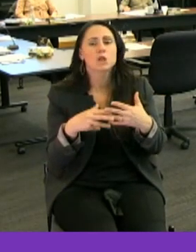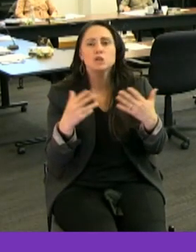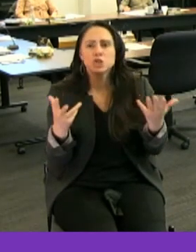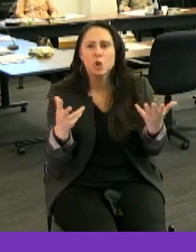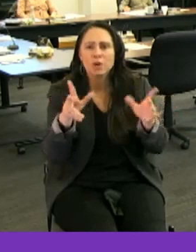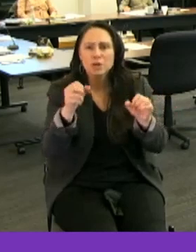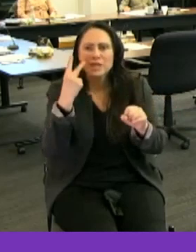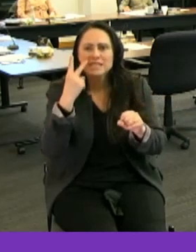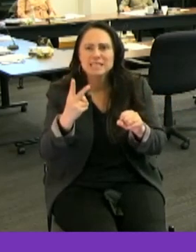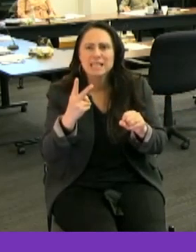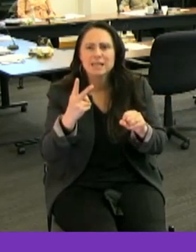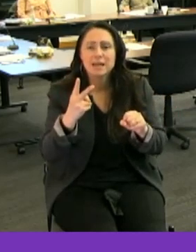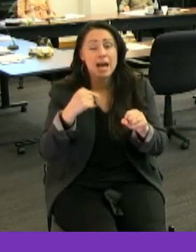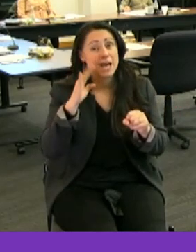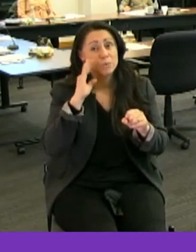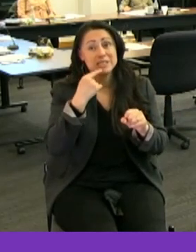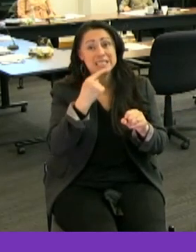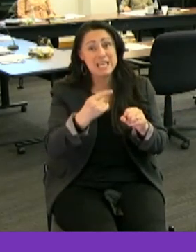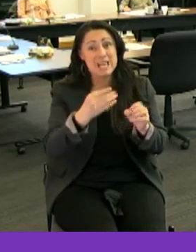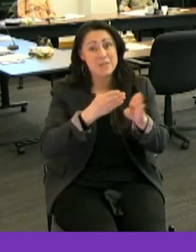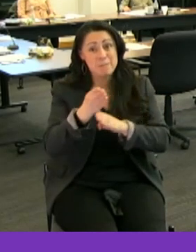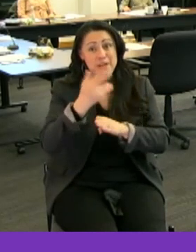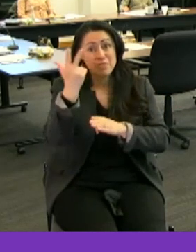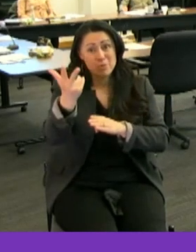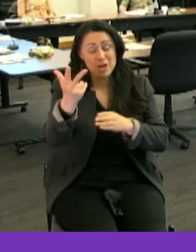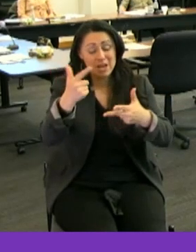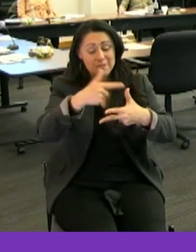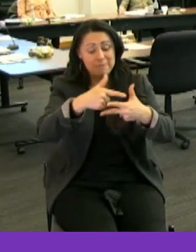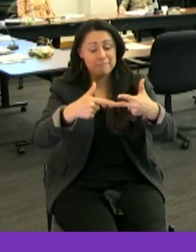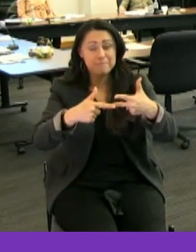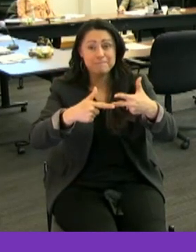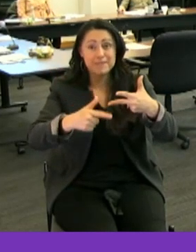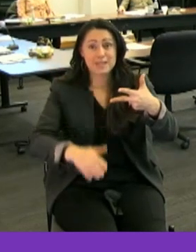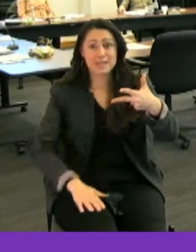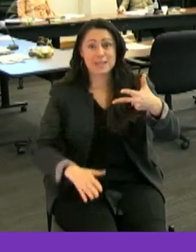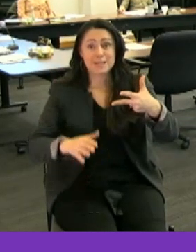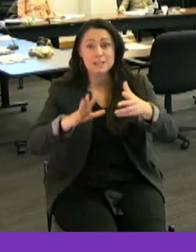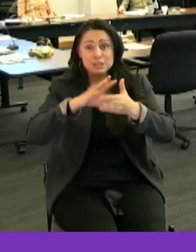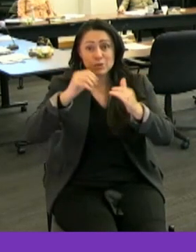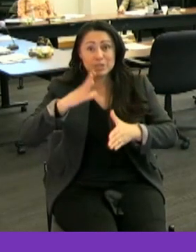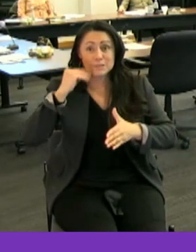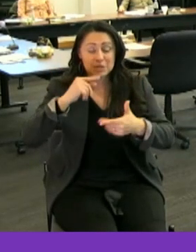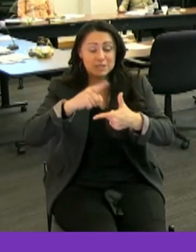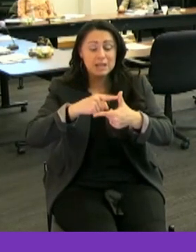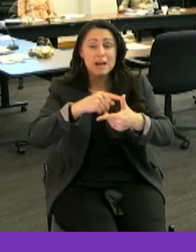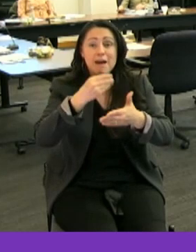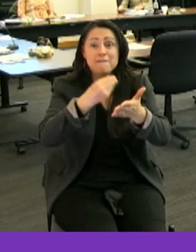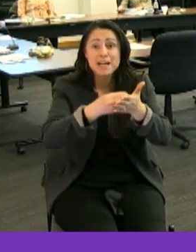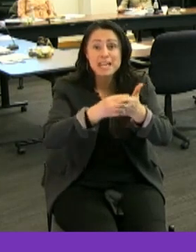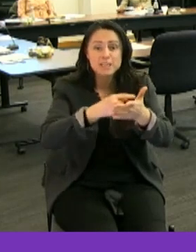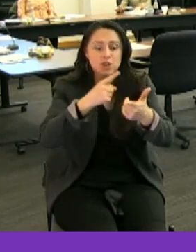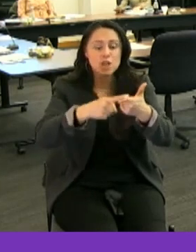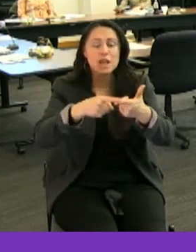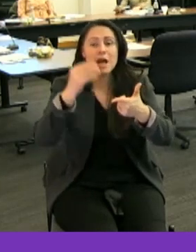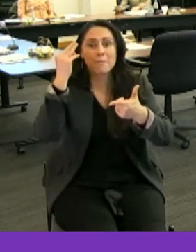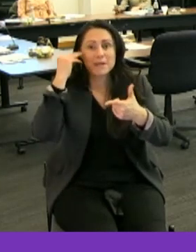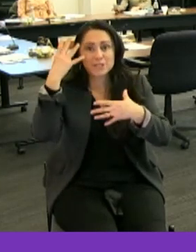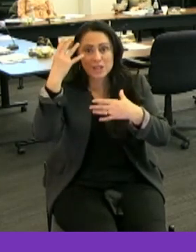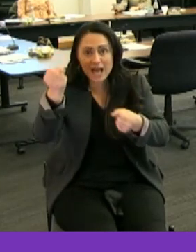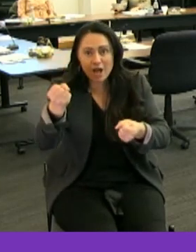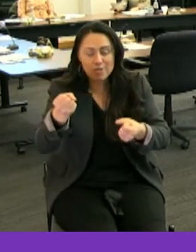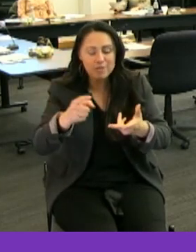So as you can see, these are, I would say, the main three that JJC students are facing right now are financial, mental health, and work schedules. Those are the main